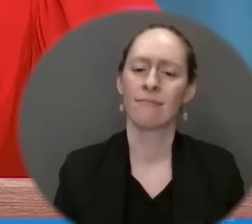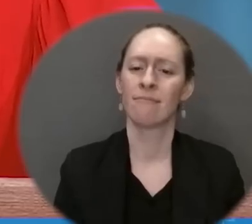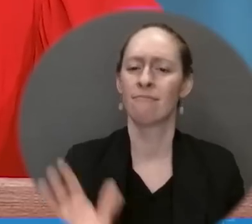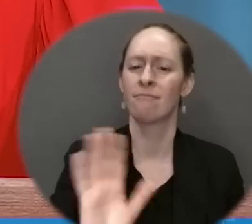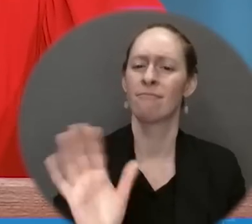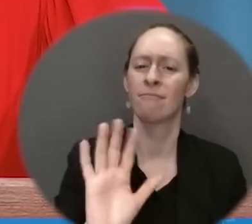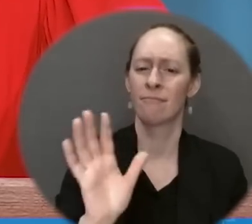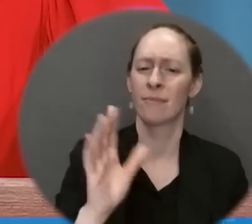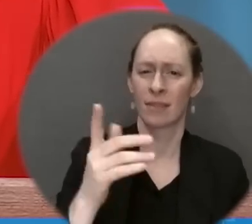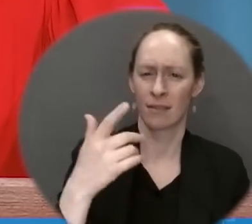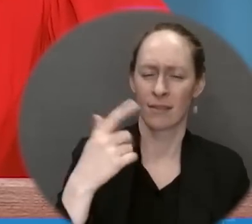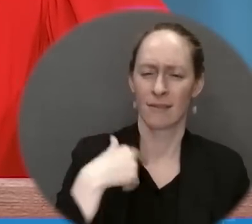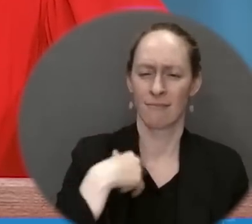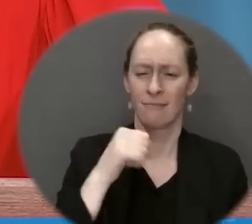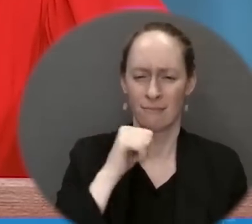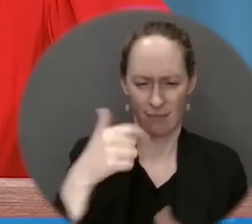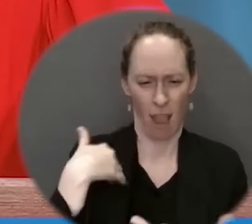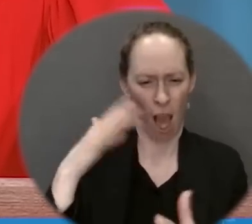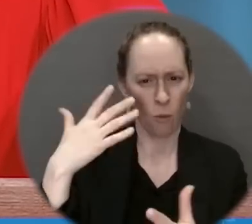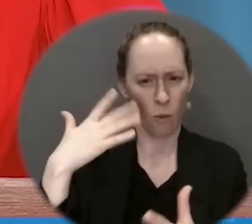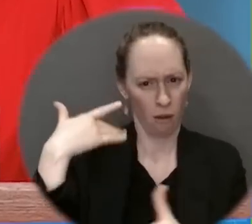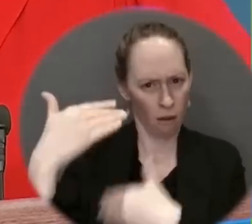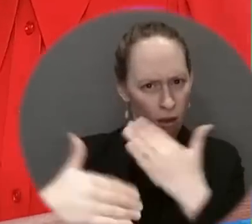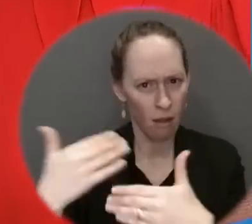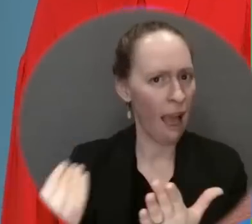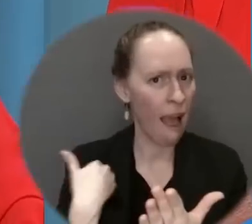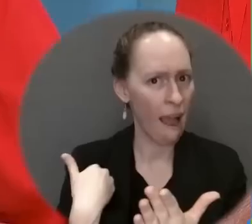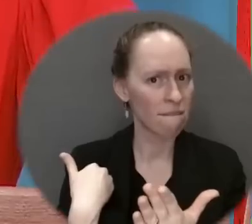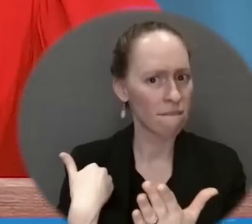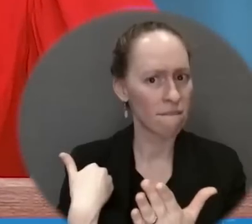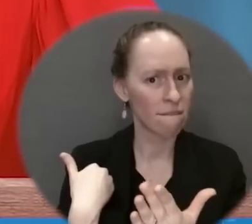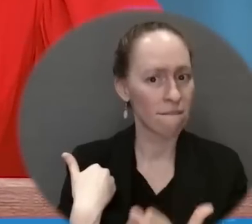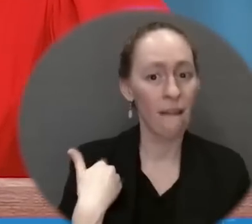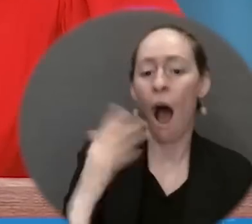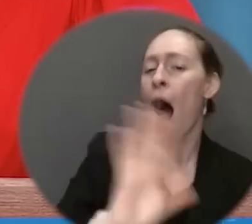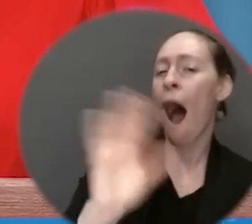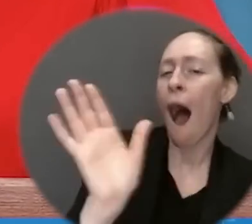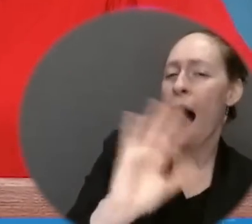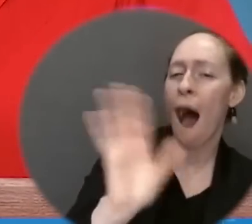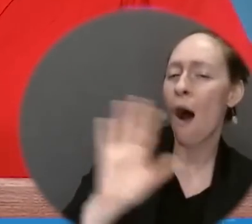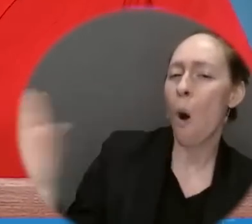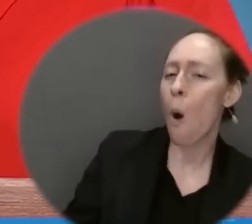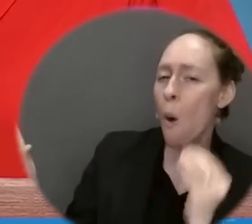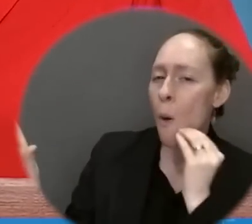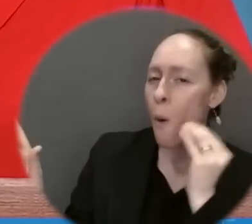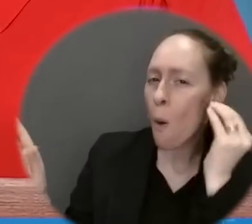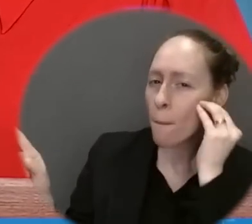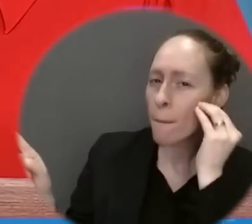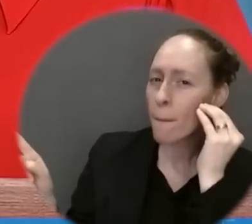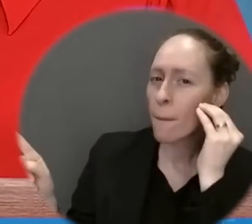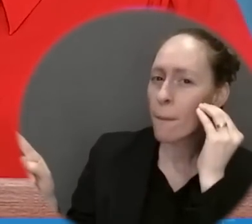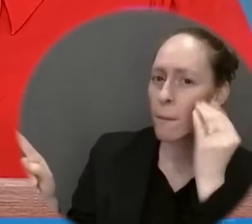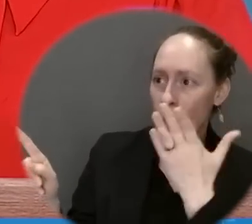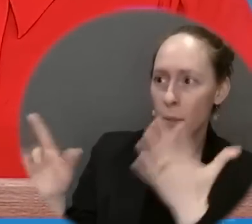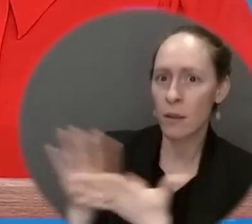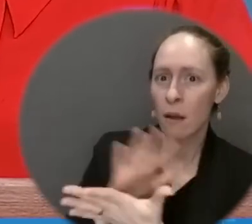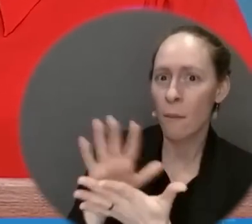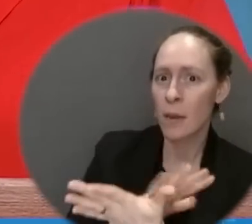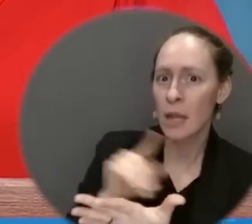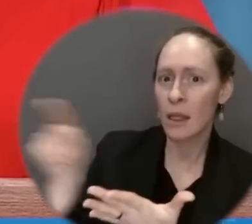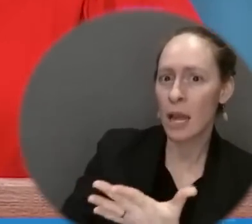House. We instituted something that the last administration got rid of. So the American people got to see.